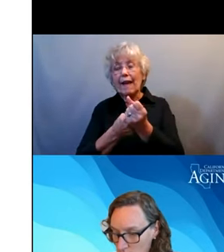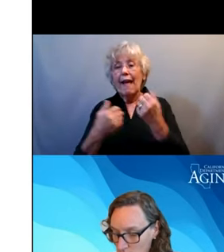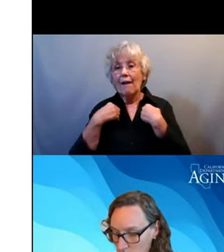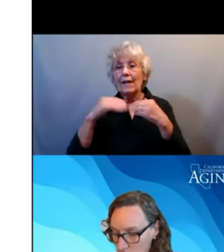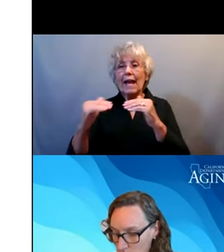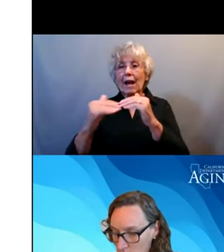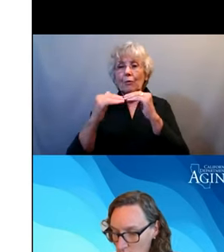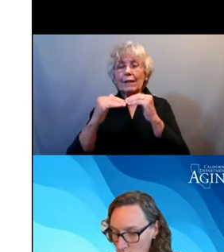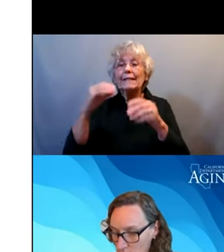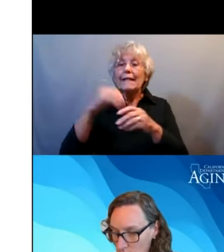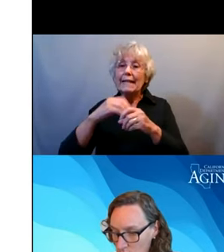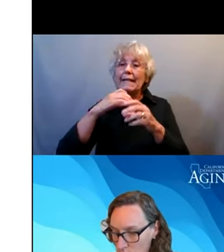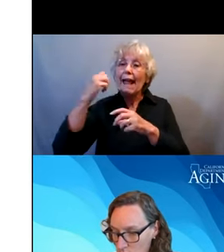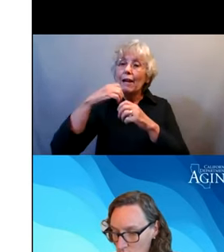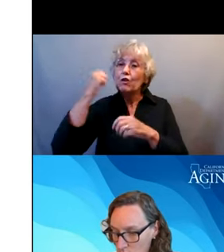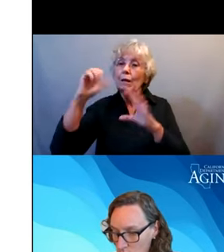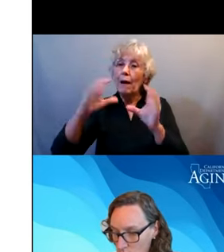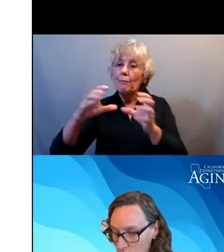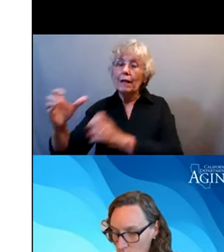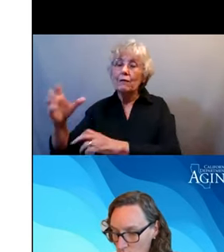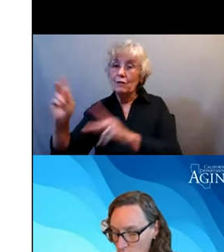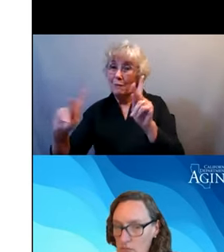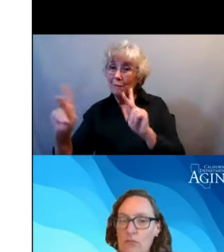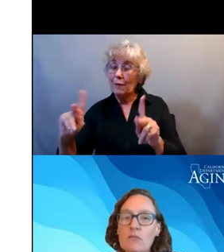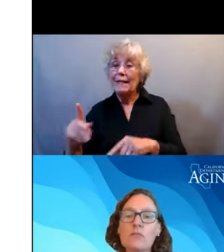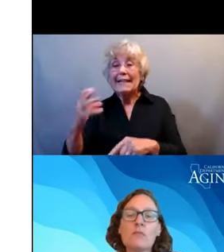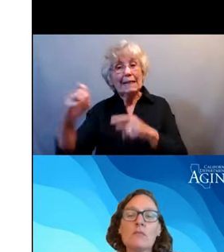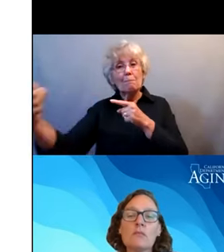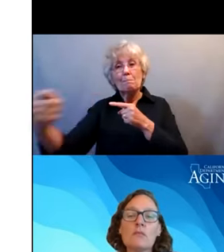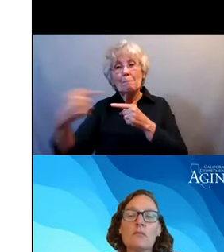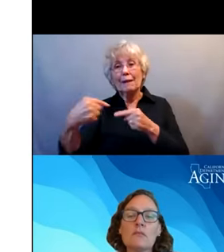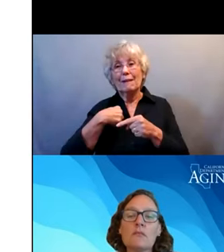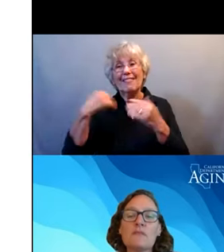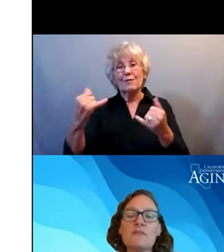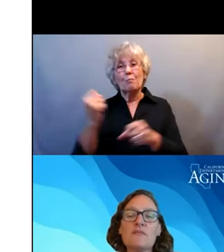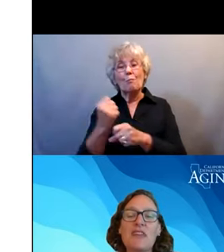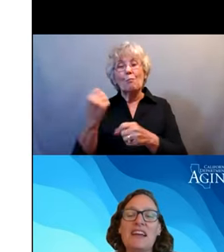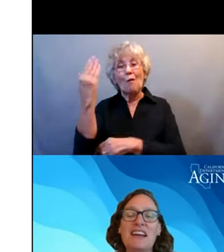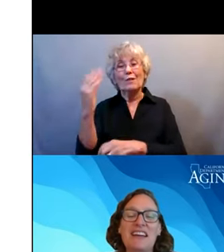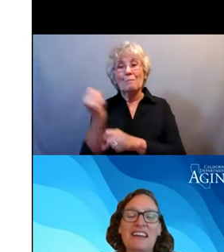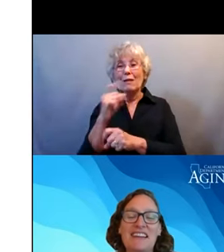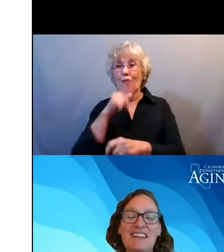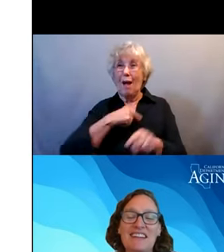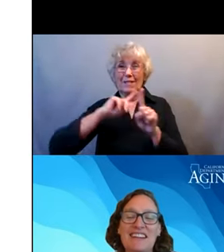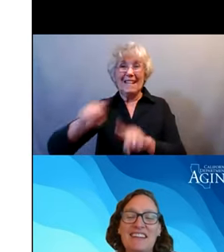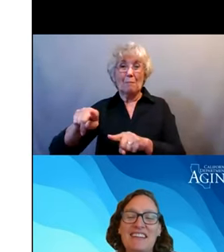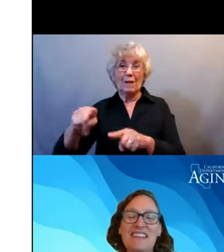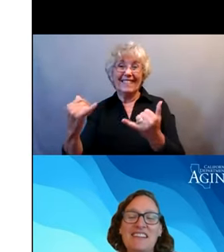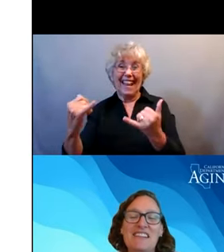an aging population. So he pinged me this morning to make sure I was coming to this and make sure that